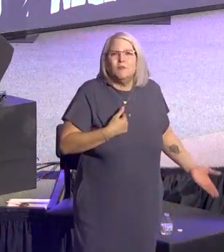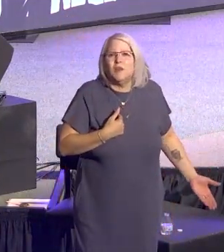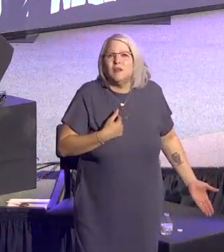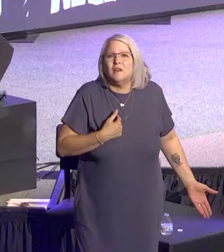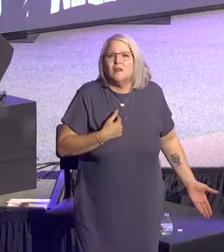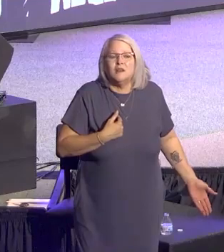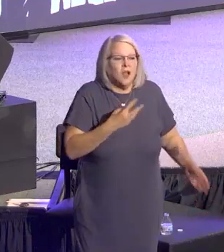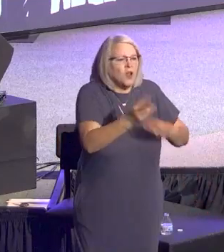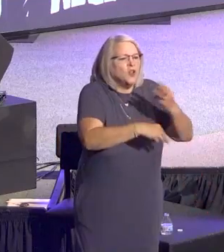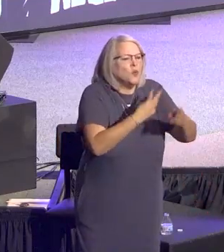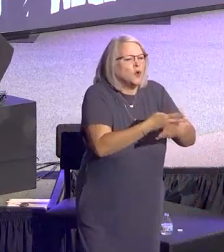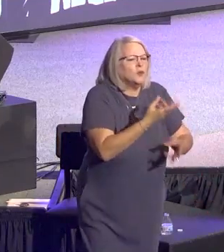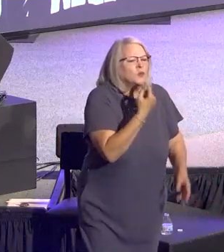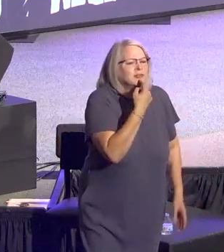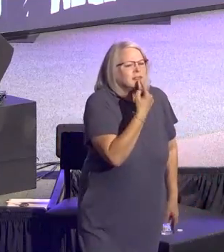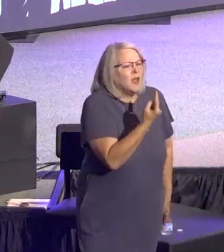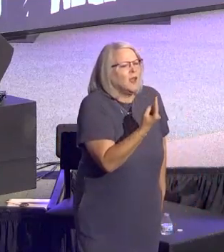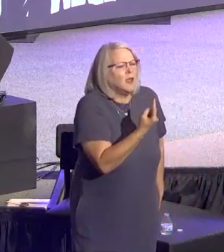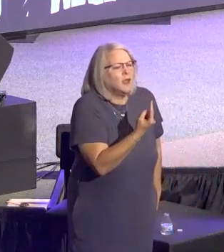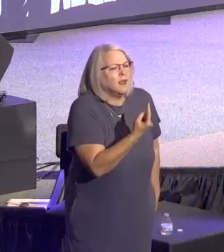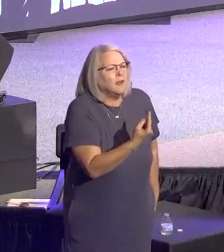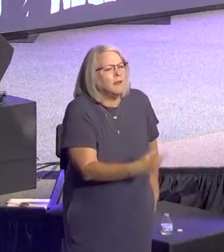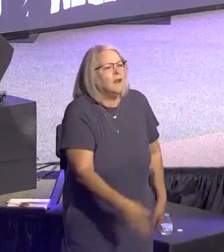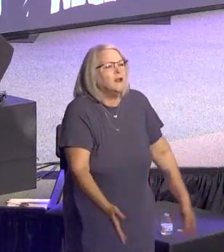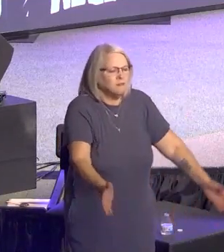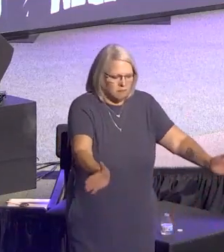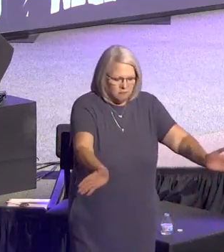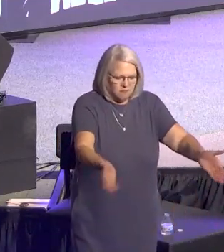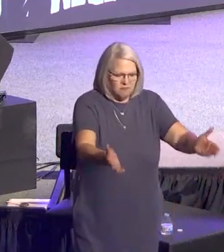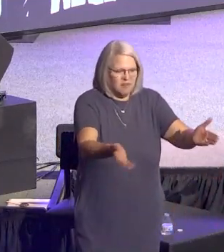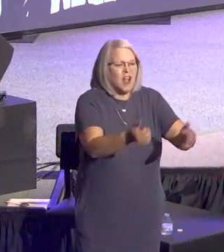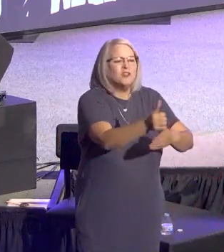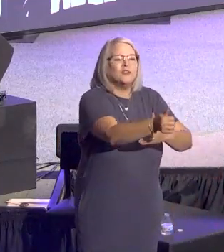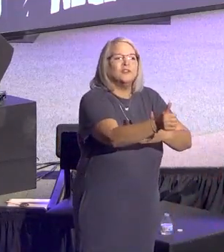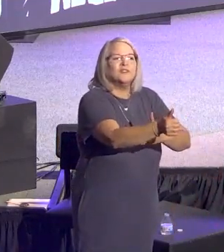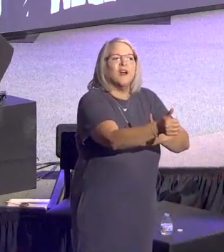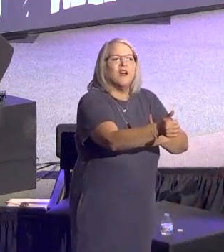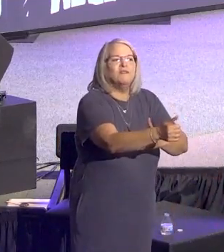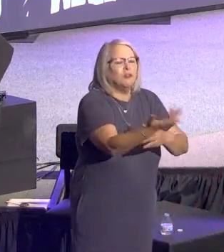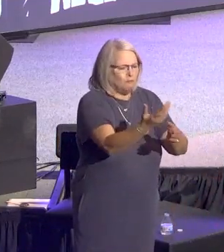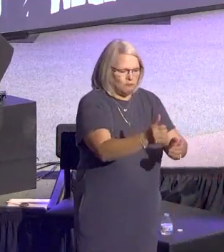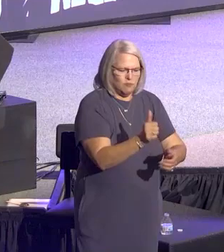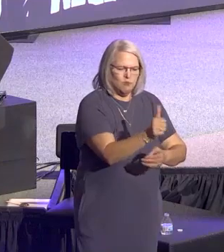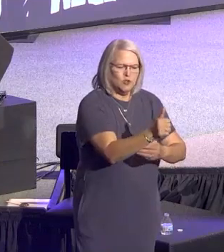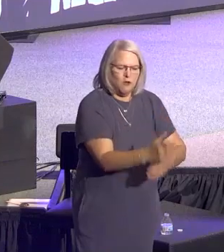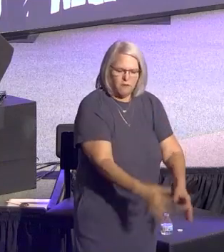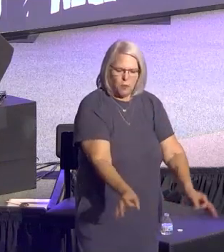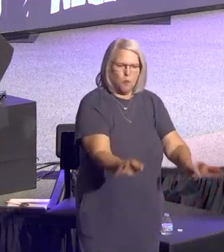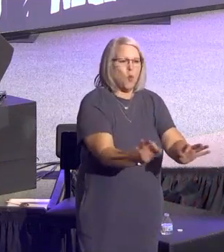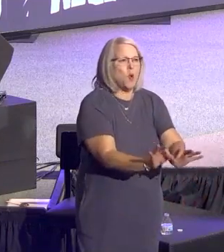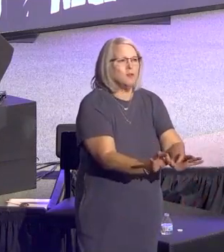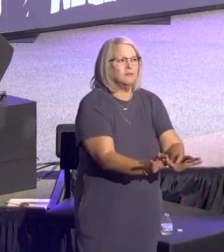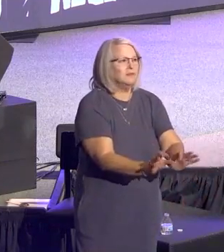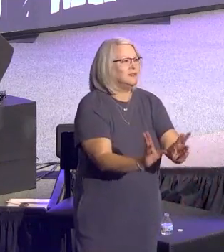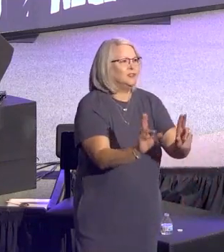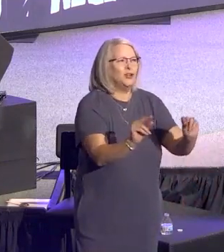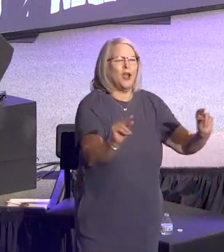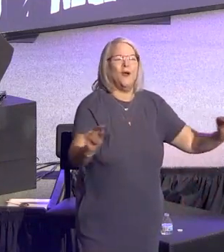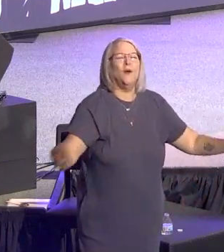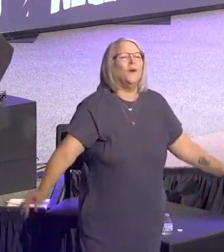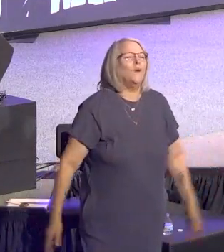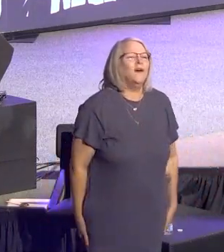You know what the world would say? Promote yourself. Make a name for yourself. Here's what God's word says in verse